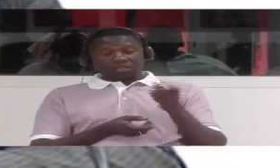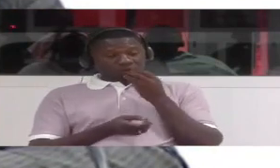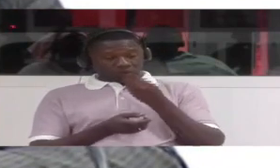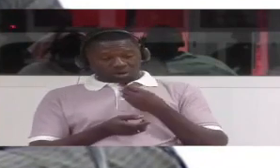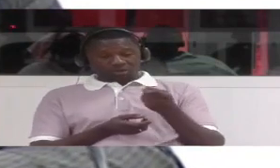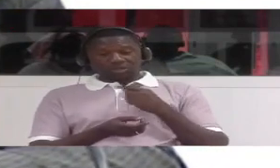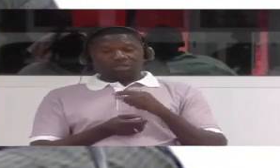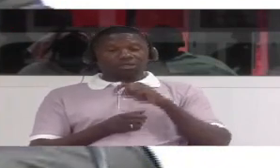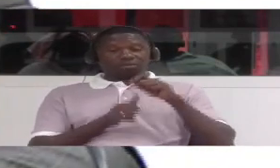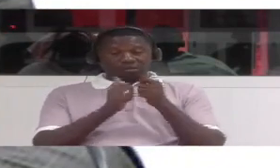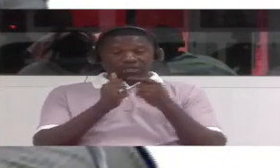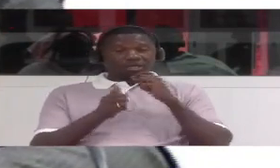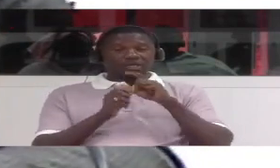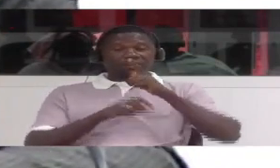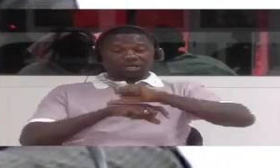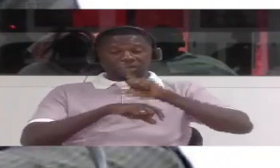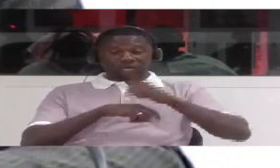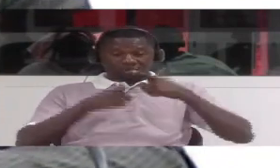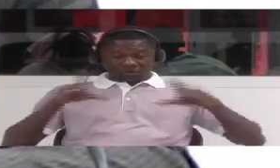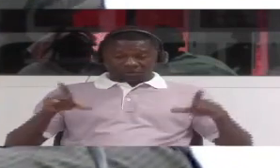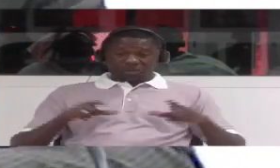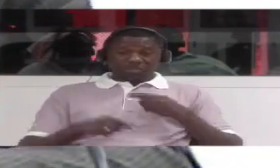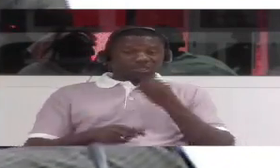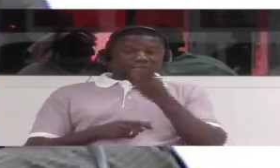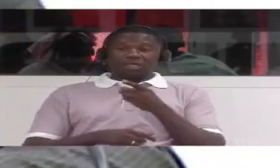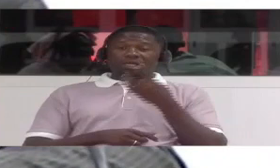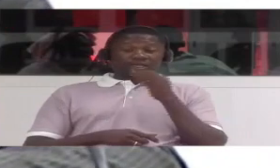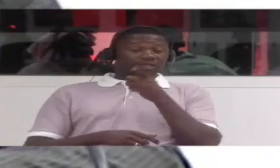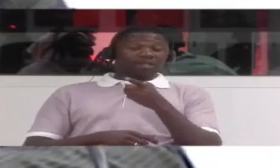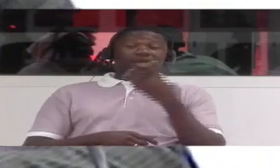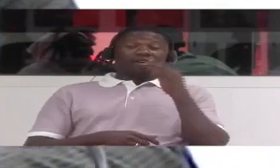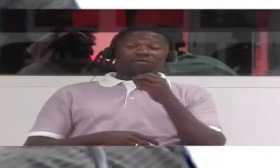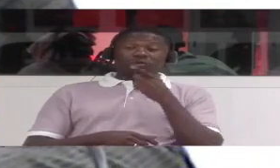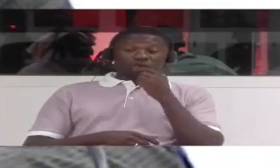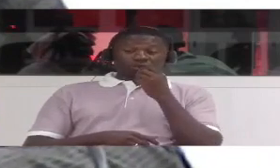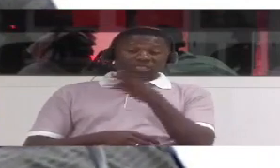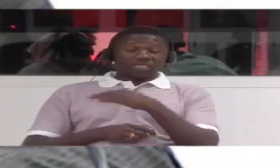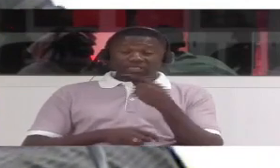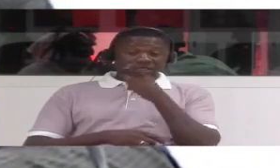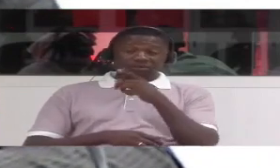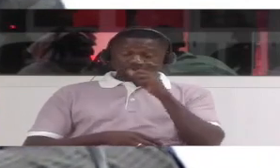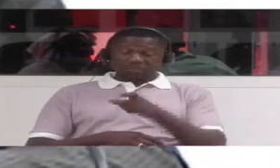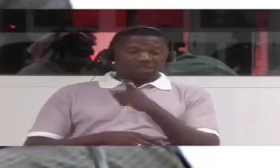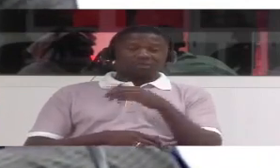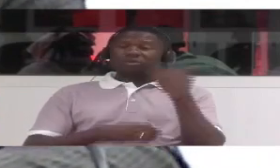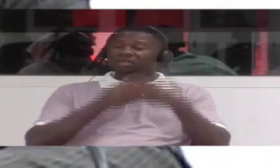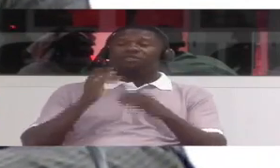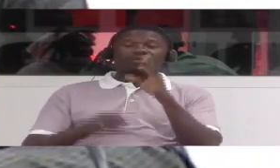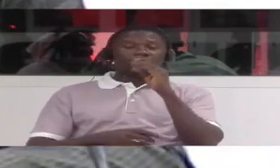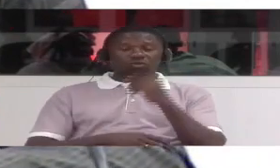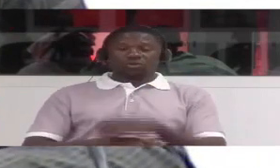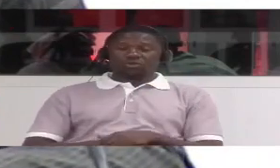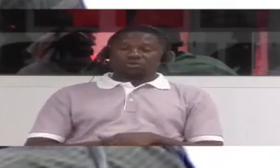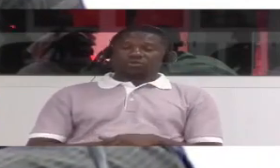get this man talking is to kill him. He said that in plain Mandinga. I was terrifically scared because I knew from reputation he was capable of doing